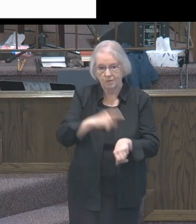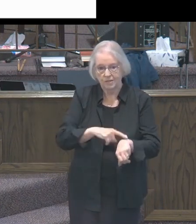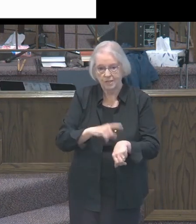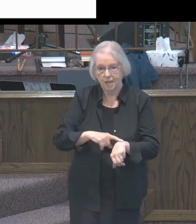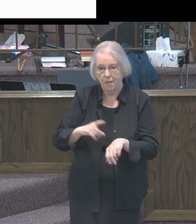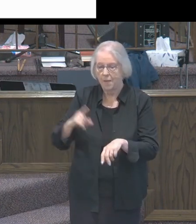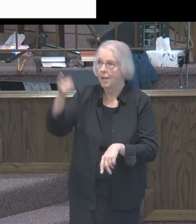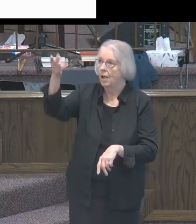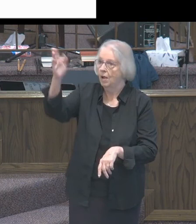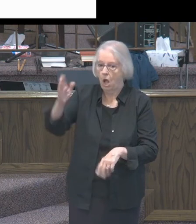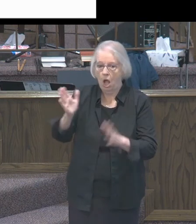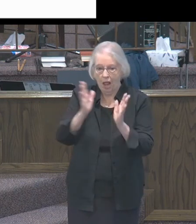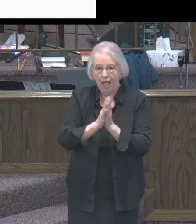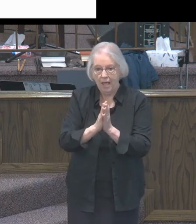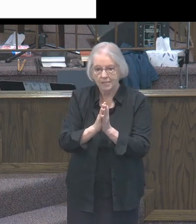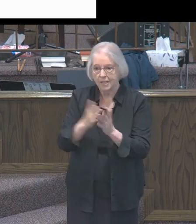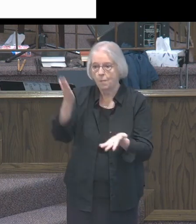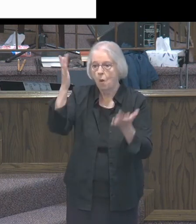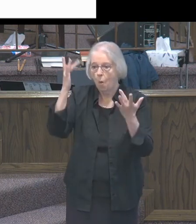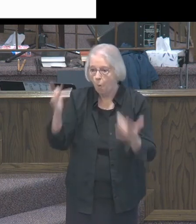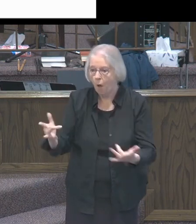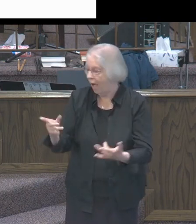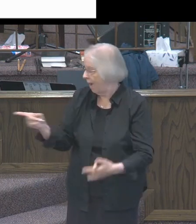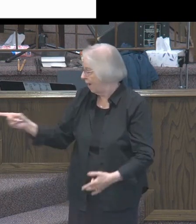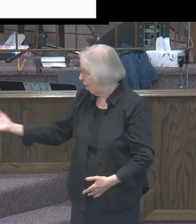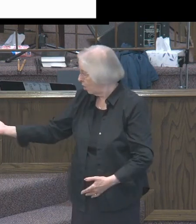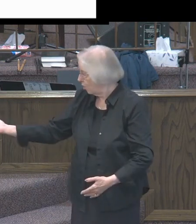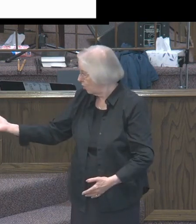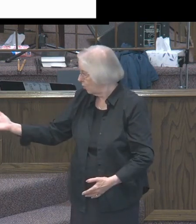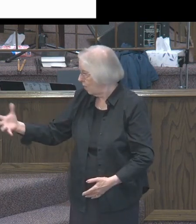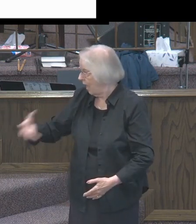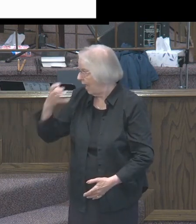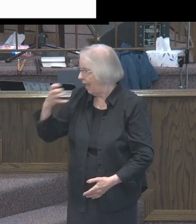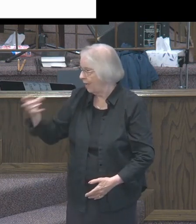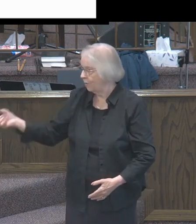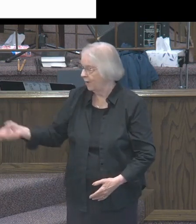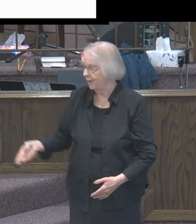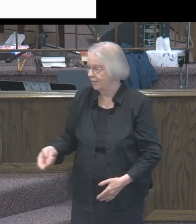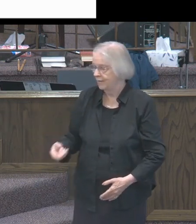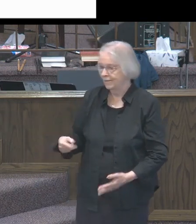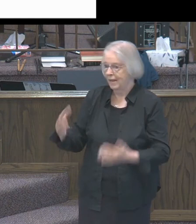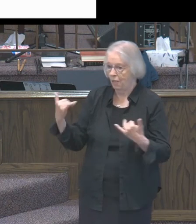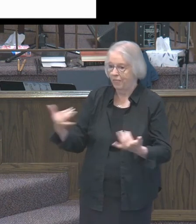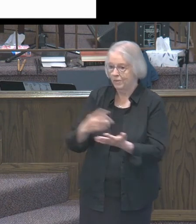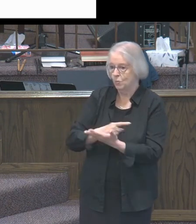said. And here's where the conversation got really good this week.